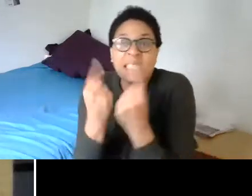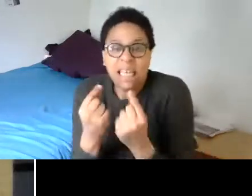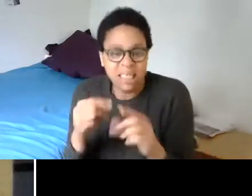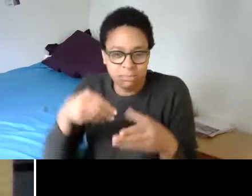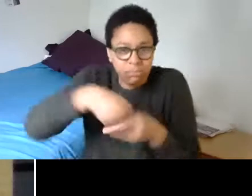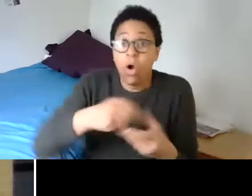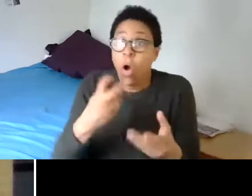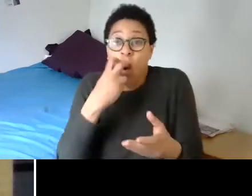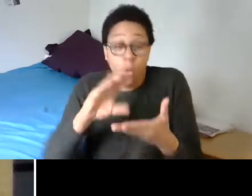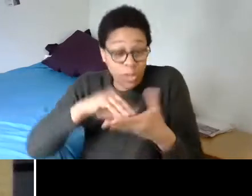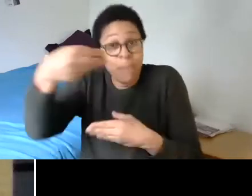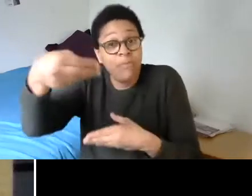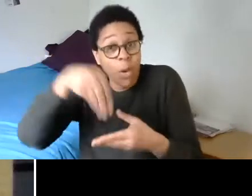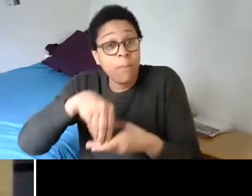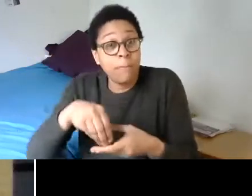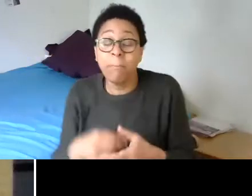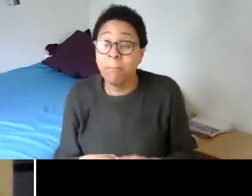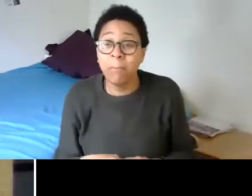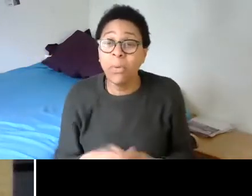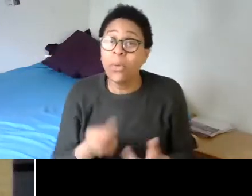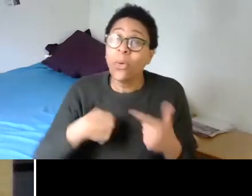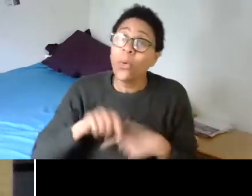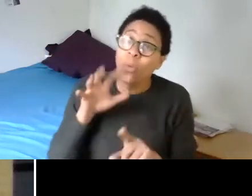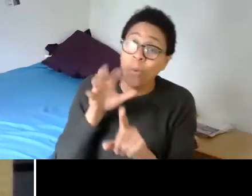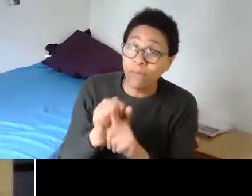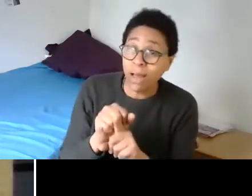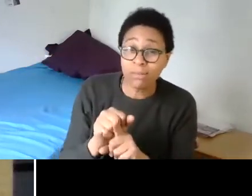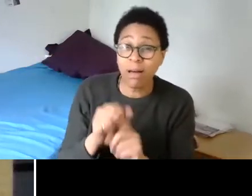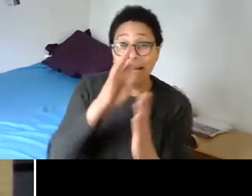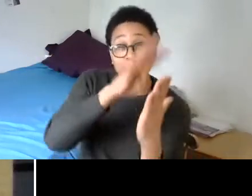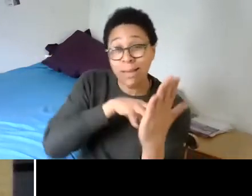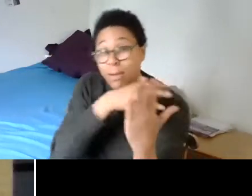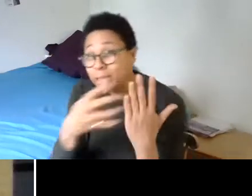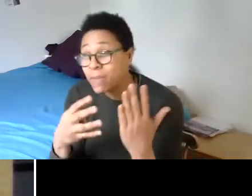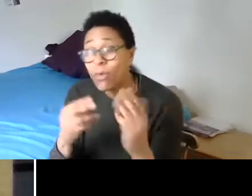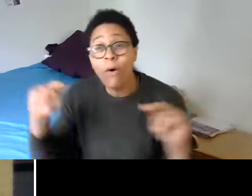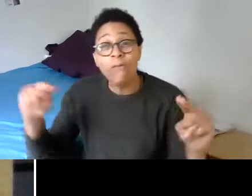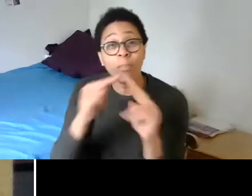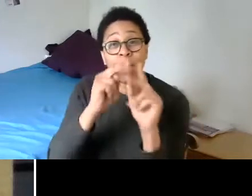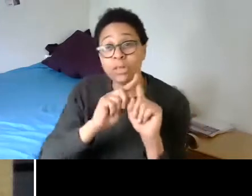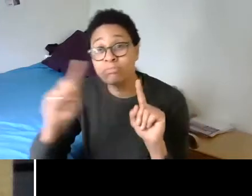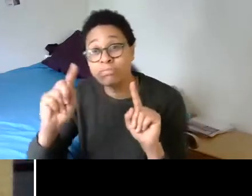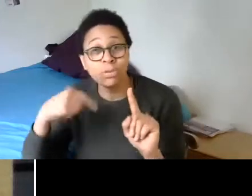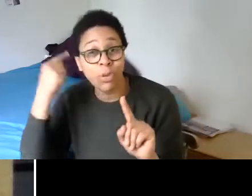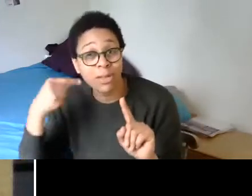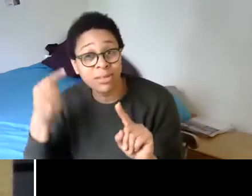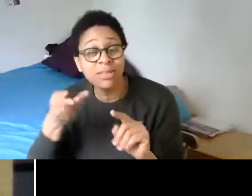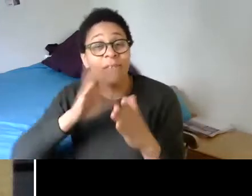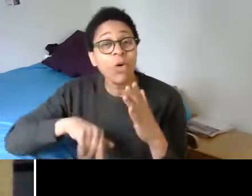cafe in Granada. We've also found an advertisement and a timetable for the Paris to London Railway Company from the 1890s.